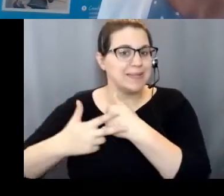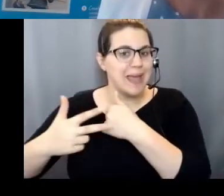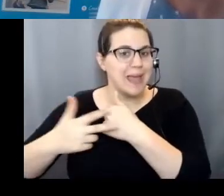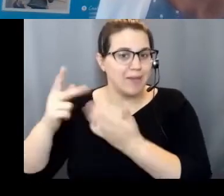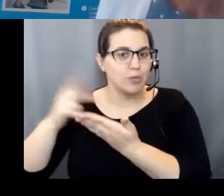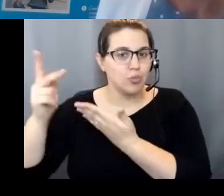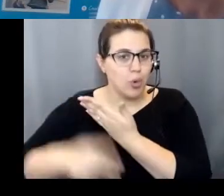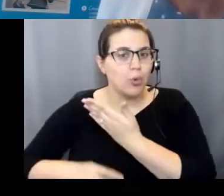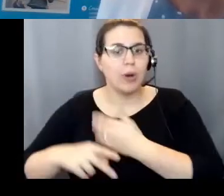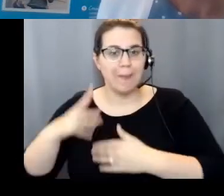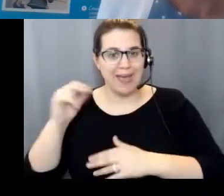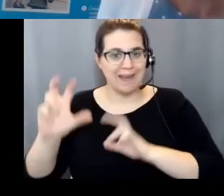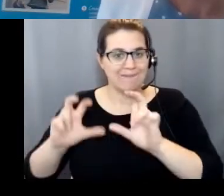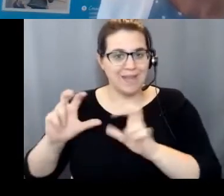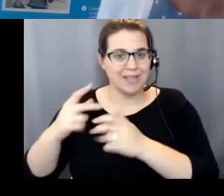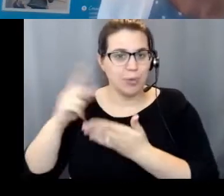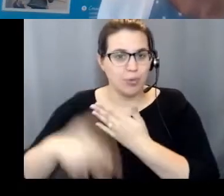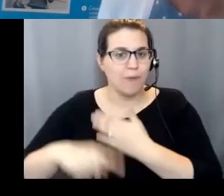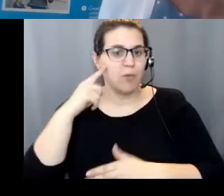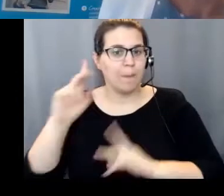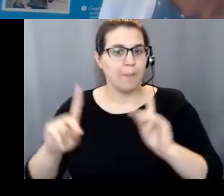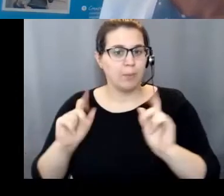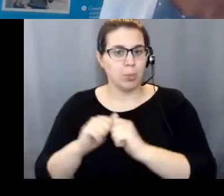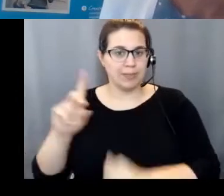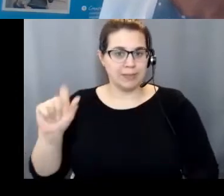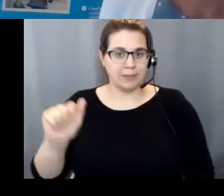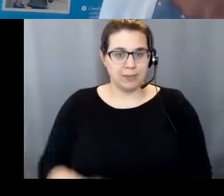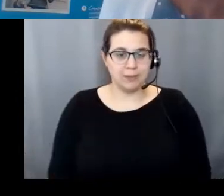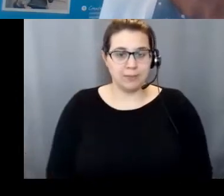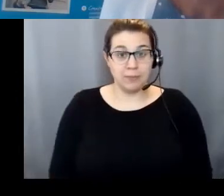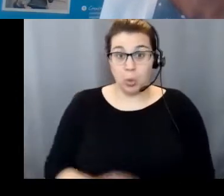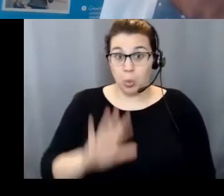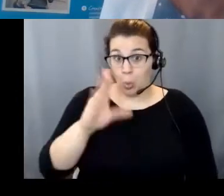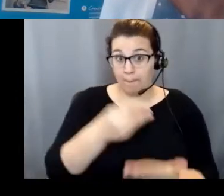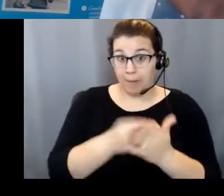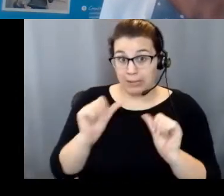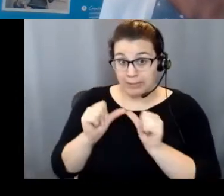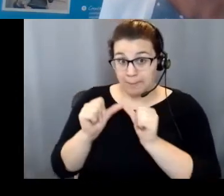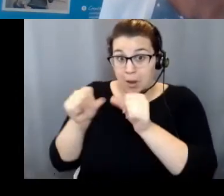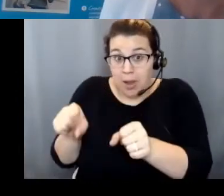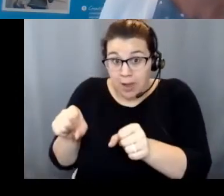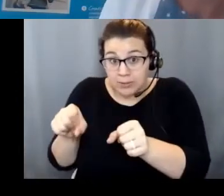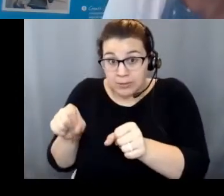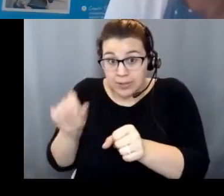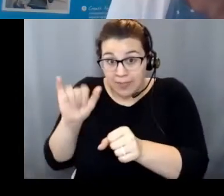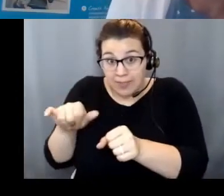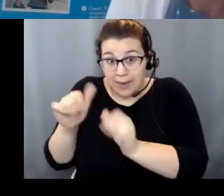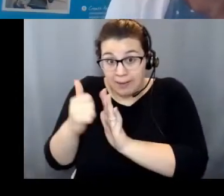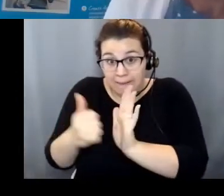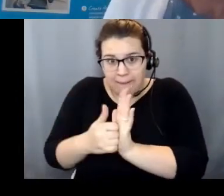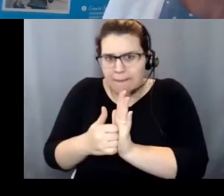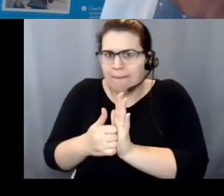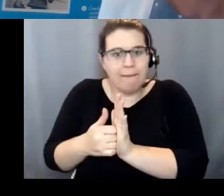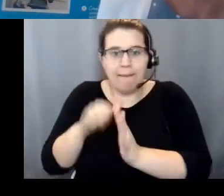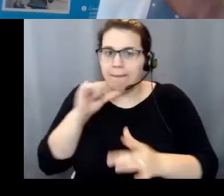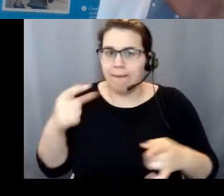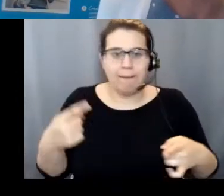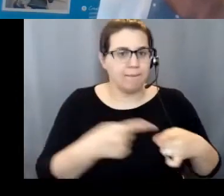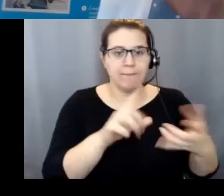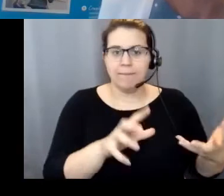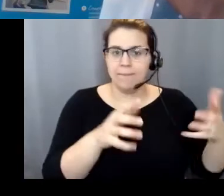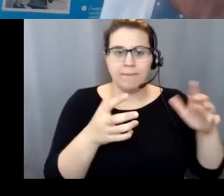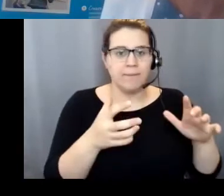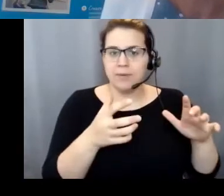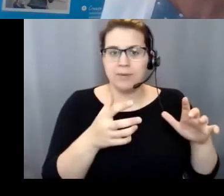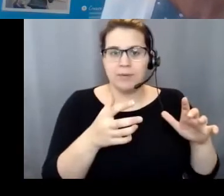disabilities. The money that is deposited into this account does not affect eligibility for public benefit